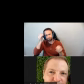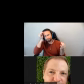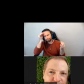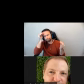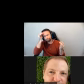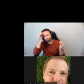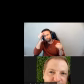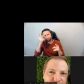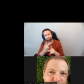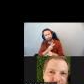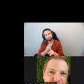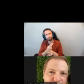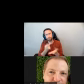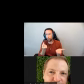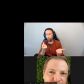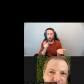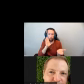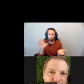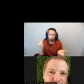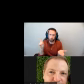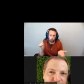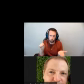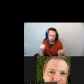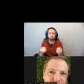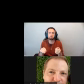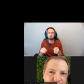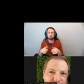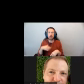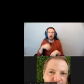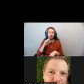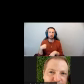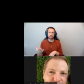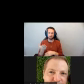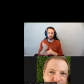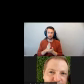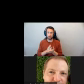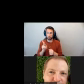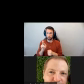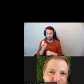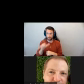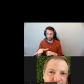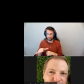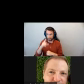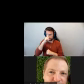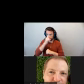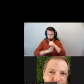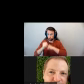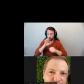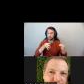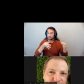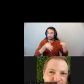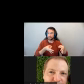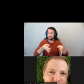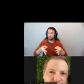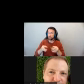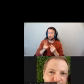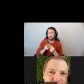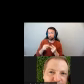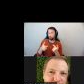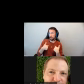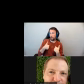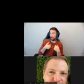would do, or what I'm going to do, is actually give you some key strategic decisions that either I made or we made